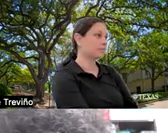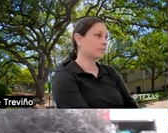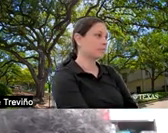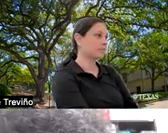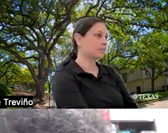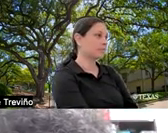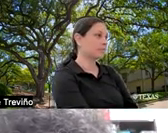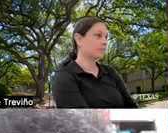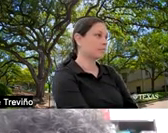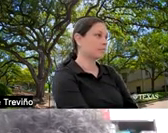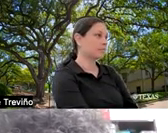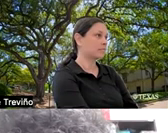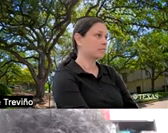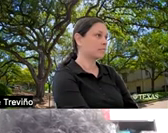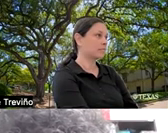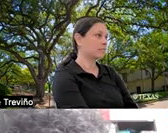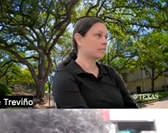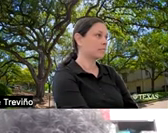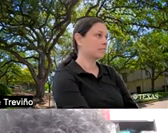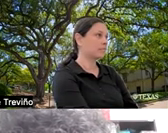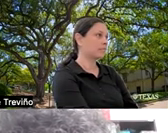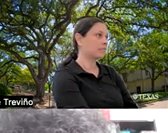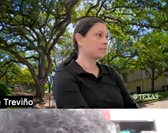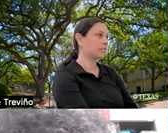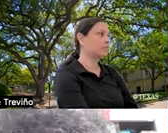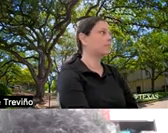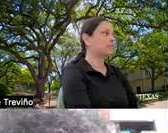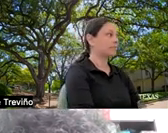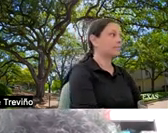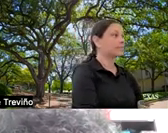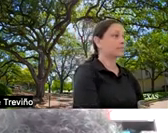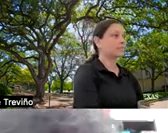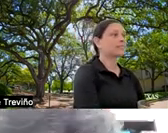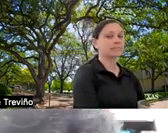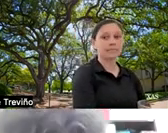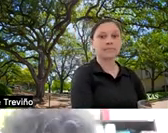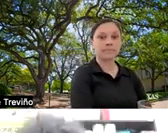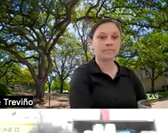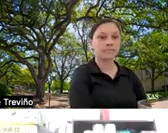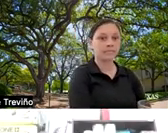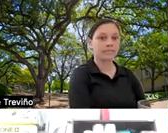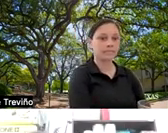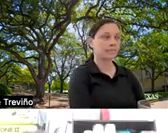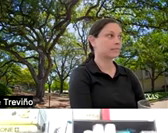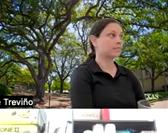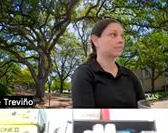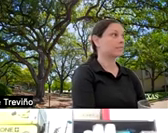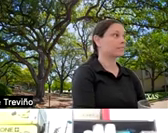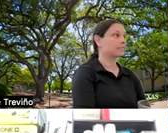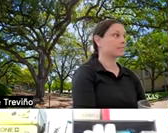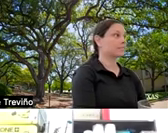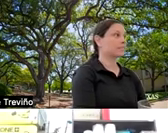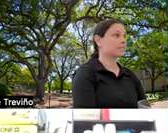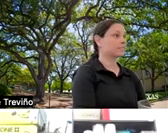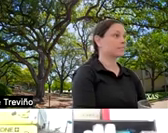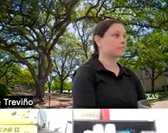wide range of things. I've listed a few on this slide. So we might do video interviews, audio interviews, if our stakeholders are comfortable with